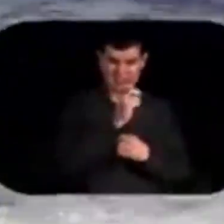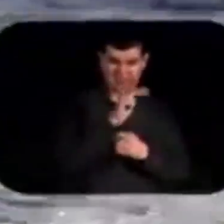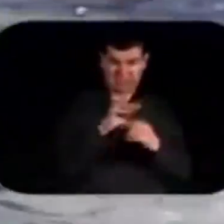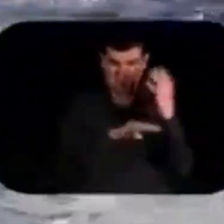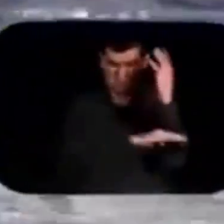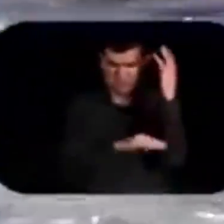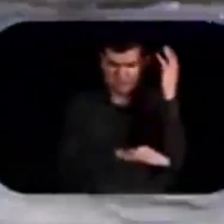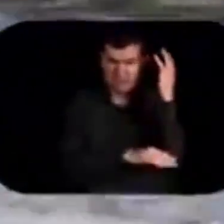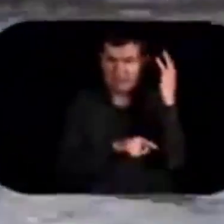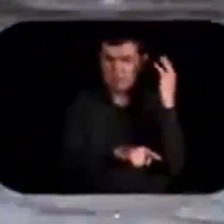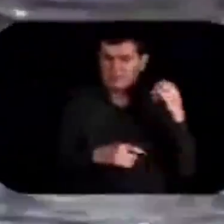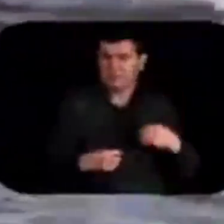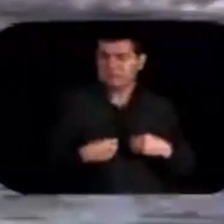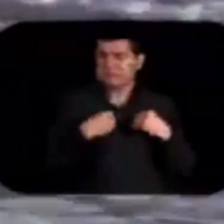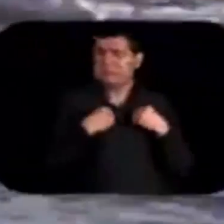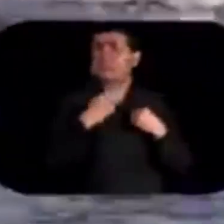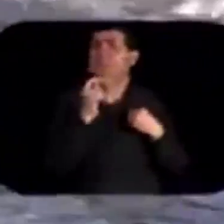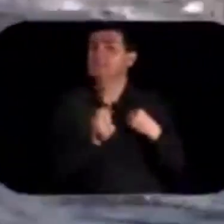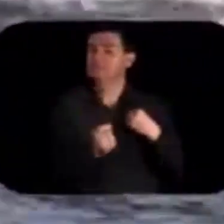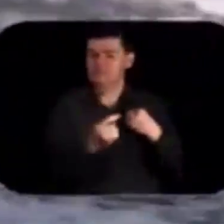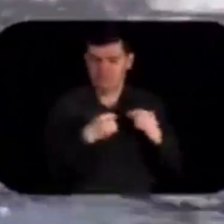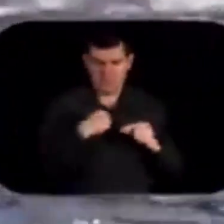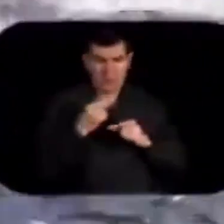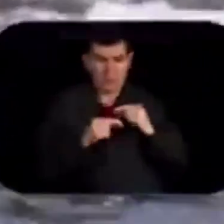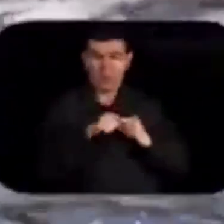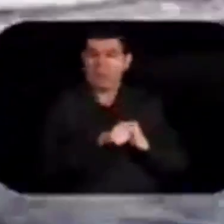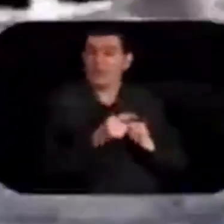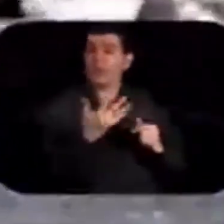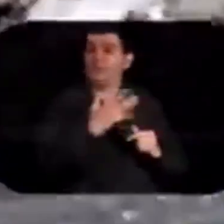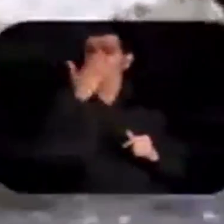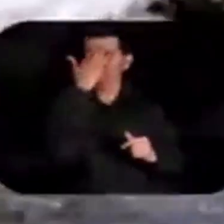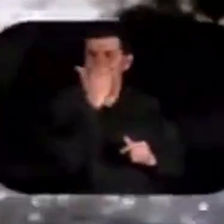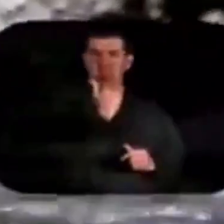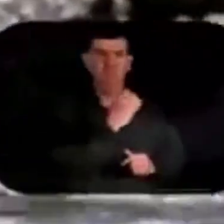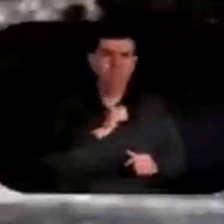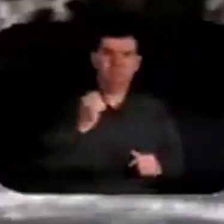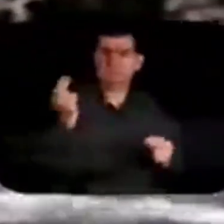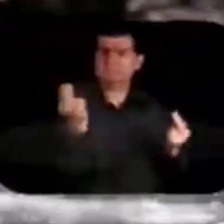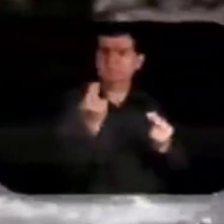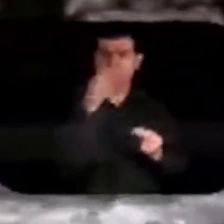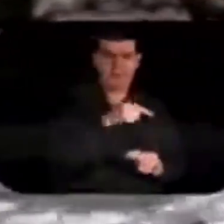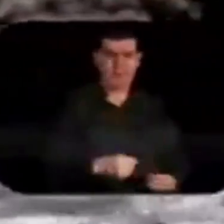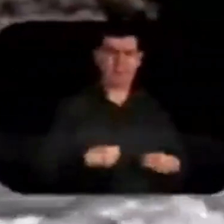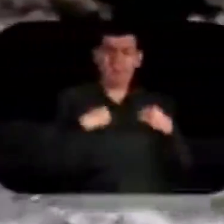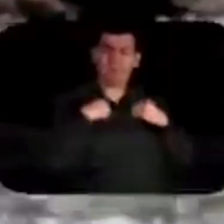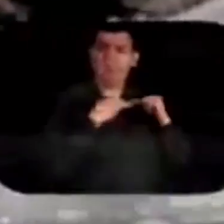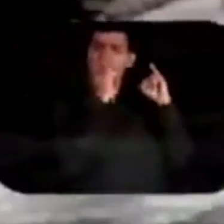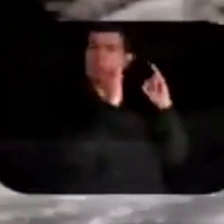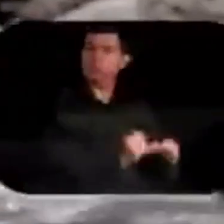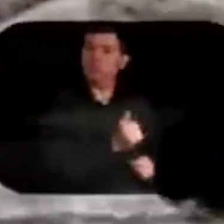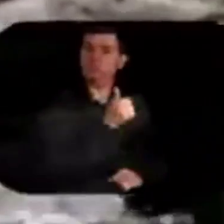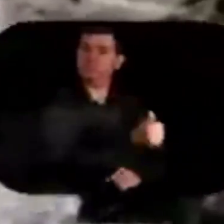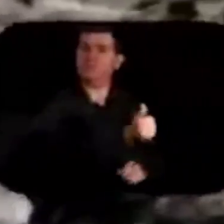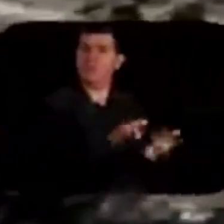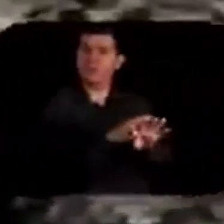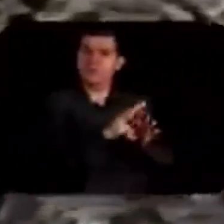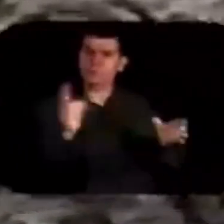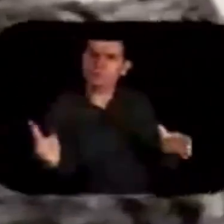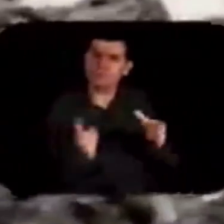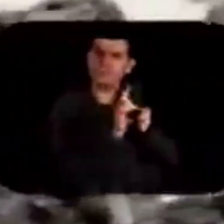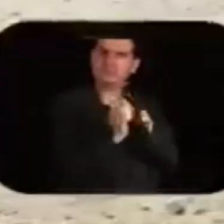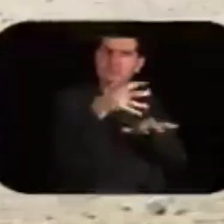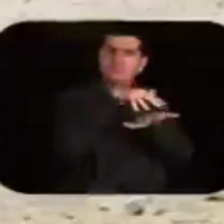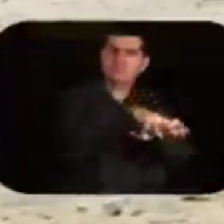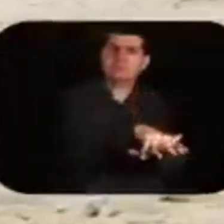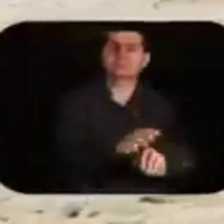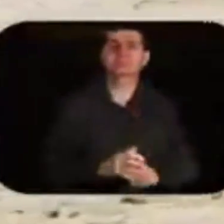Our intention is to help him obtain his skills to lead an independent life so he will